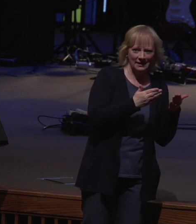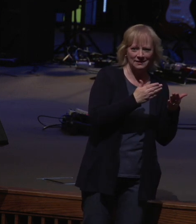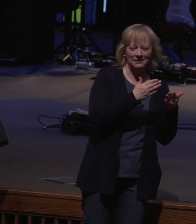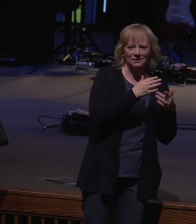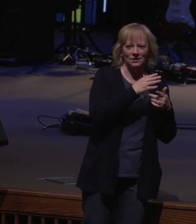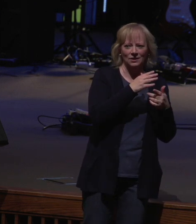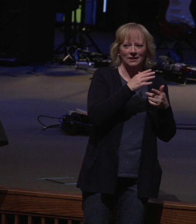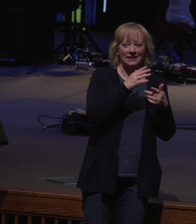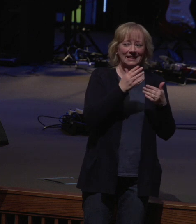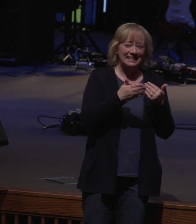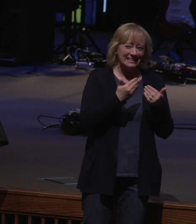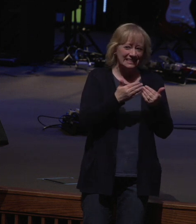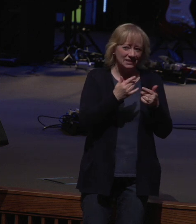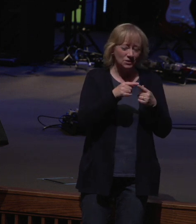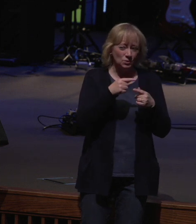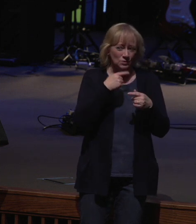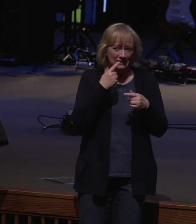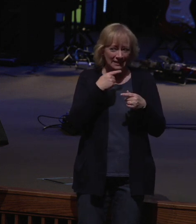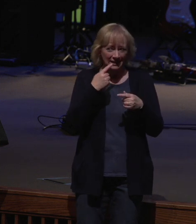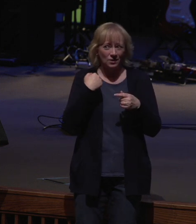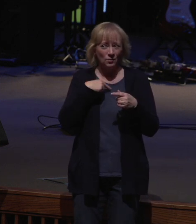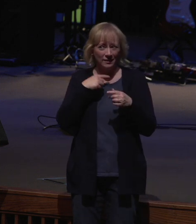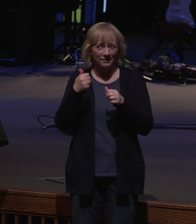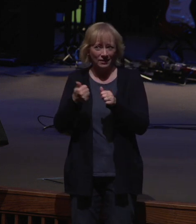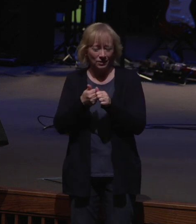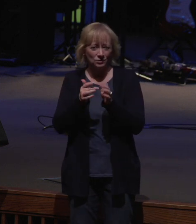say we're following Jesus